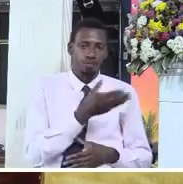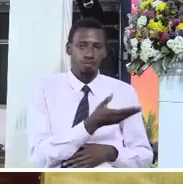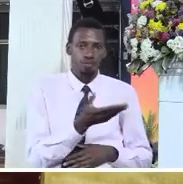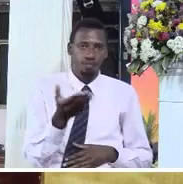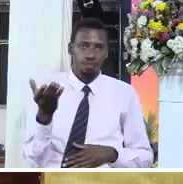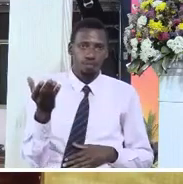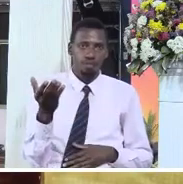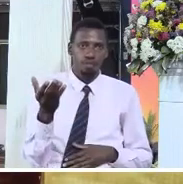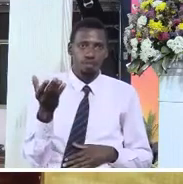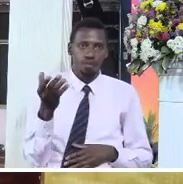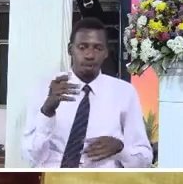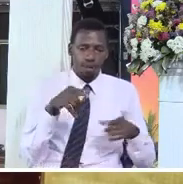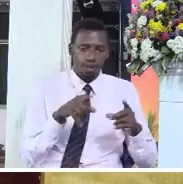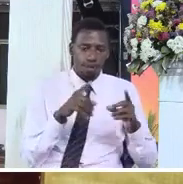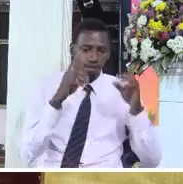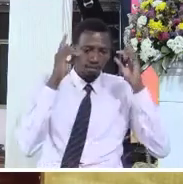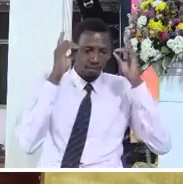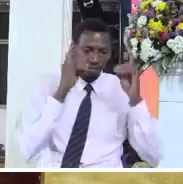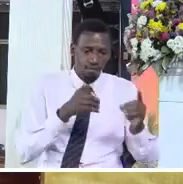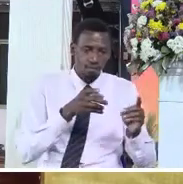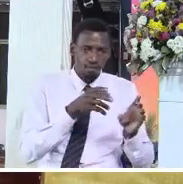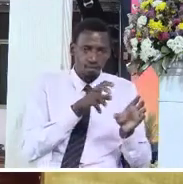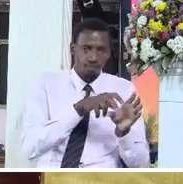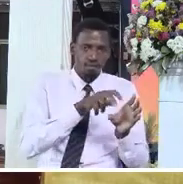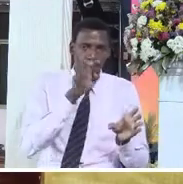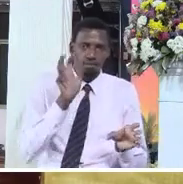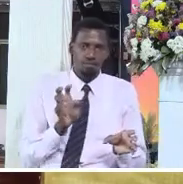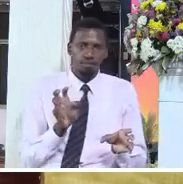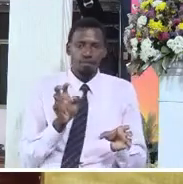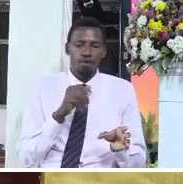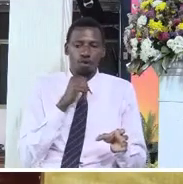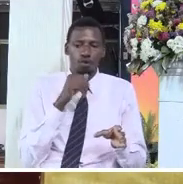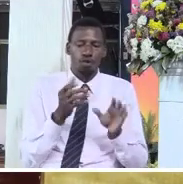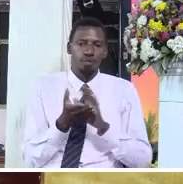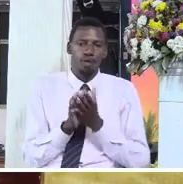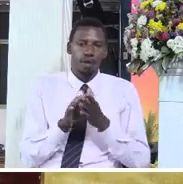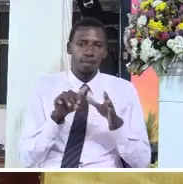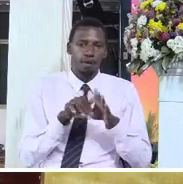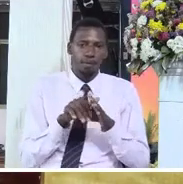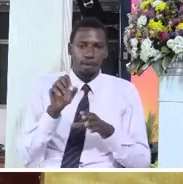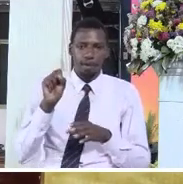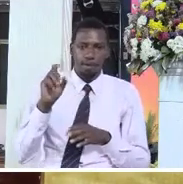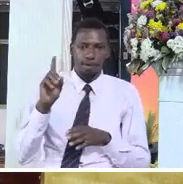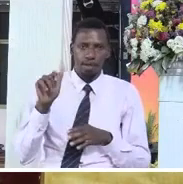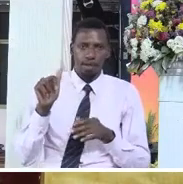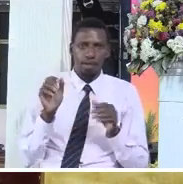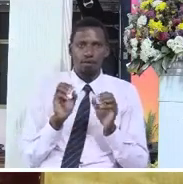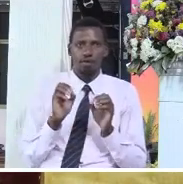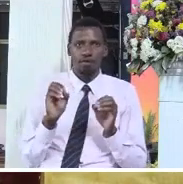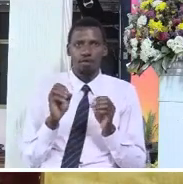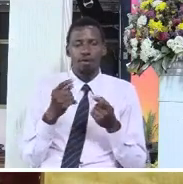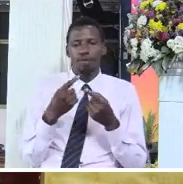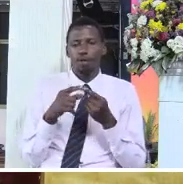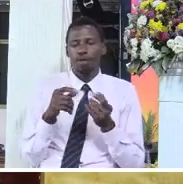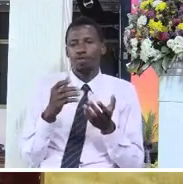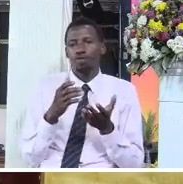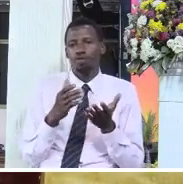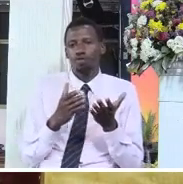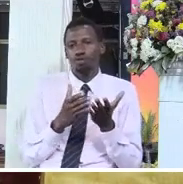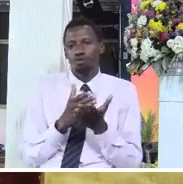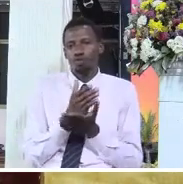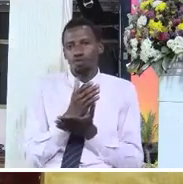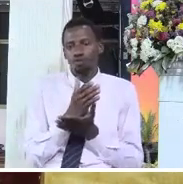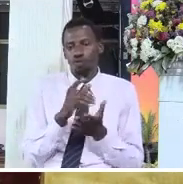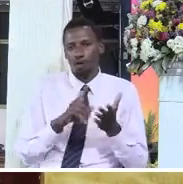just deliberately decide not to be Seventh-day Adventists. But it is out of circumstances